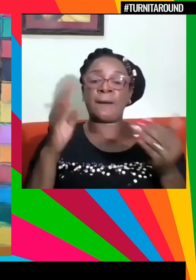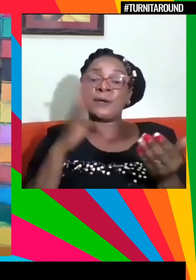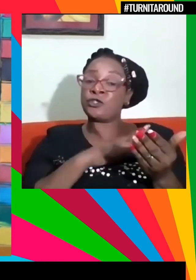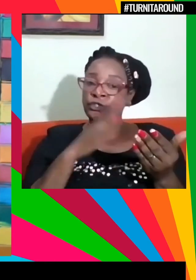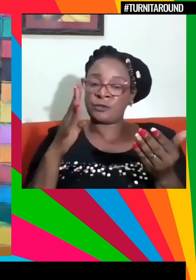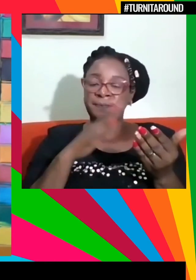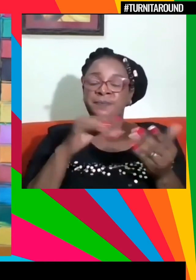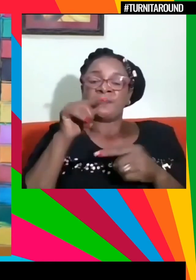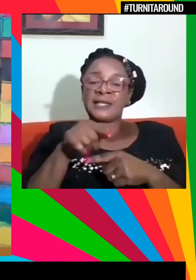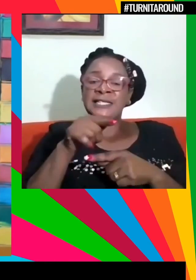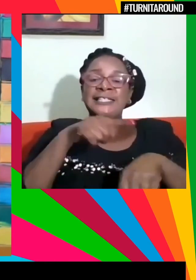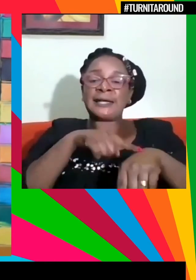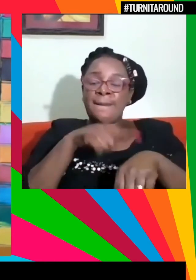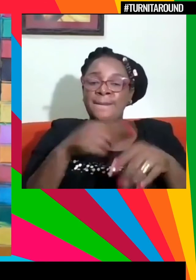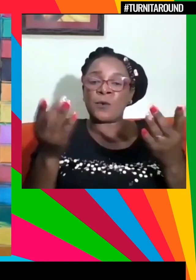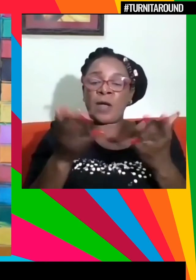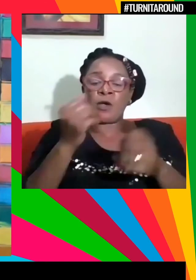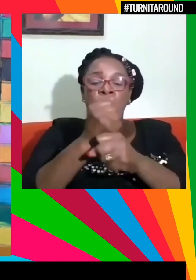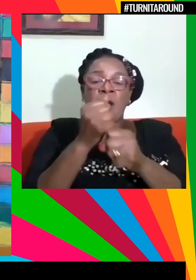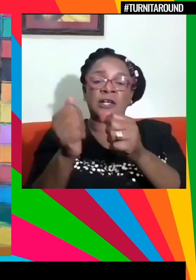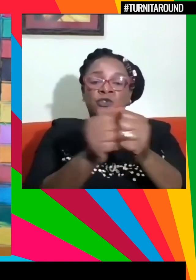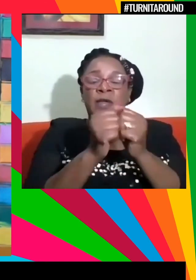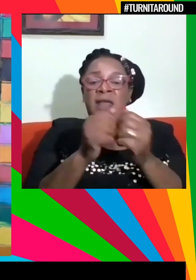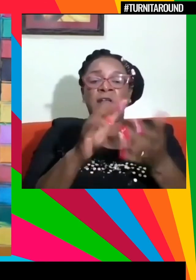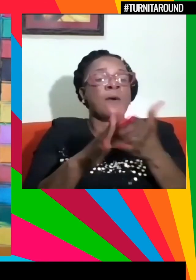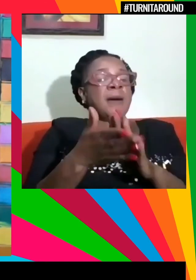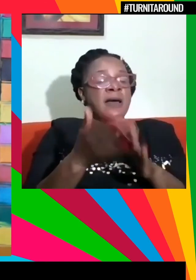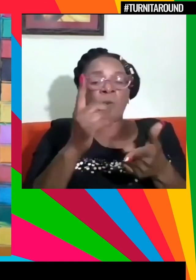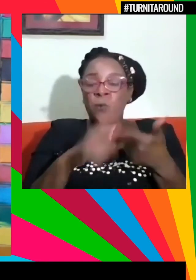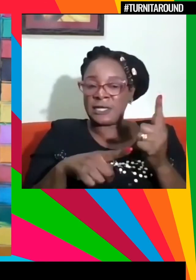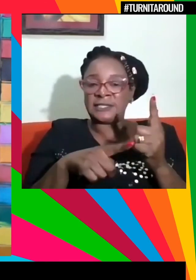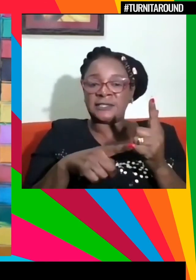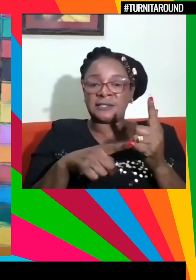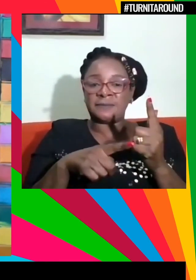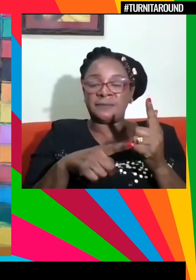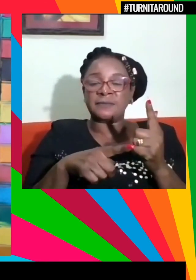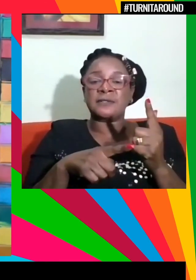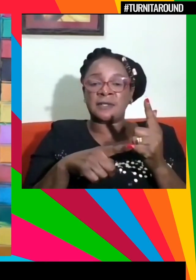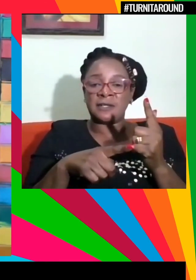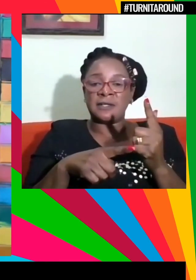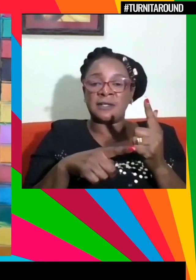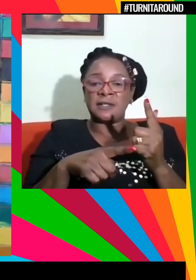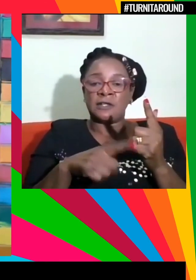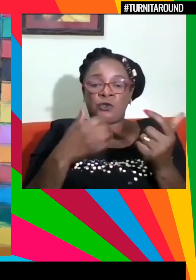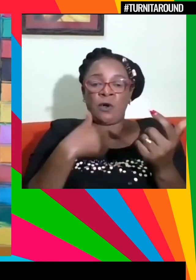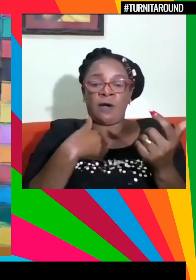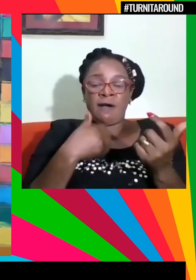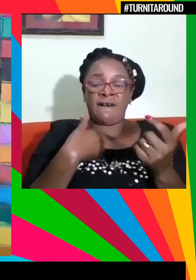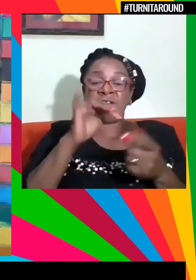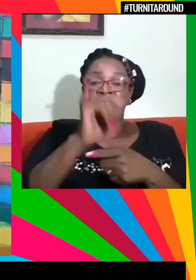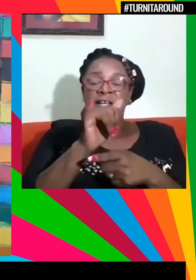this is the time when you work together no matter what. And it's been phenomenal to have Dell at the table with